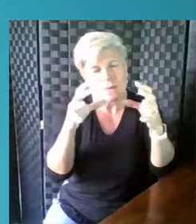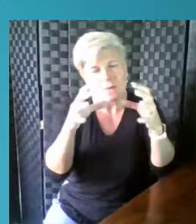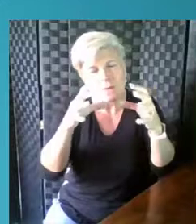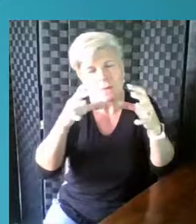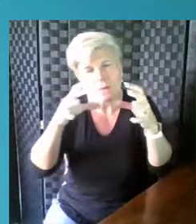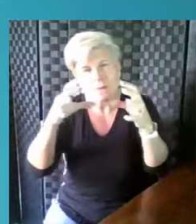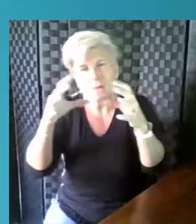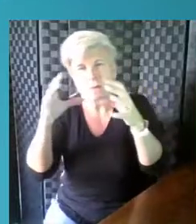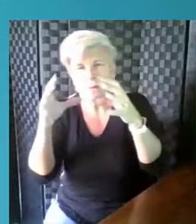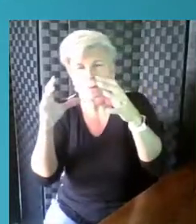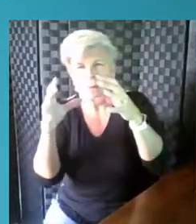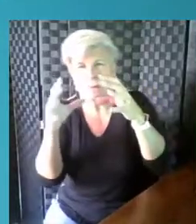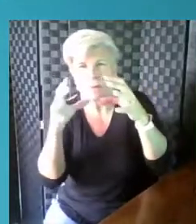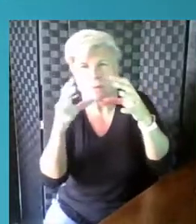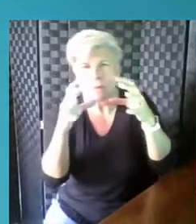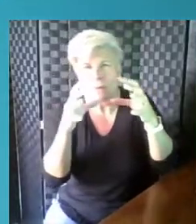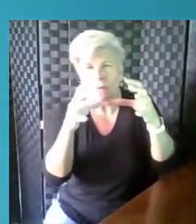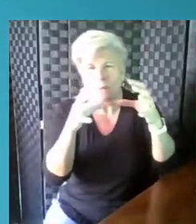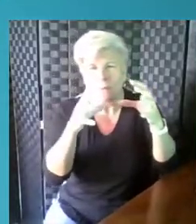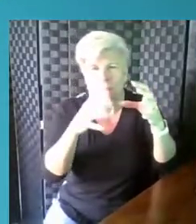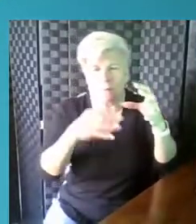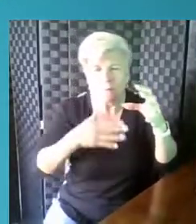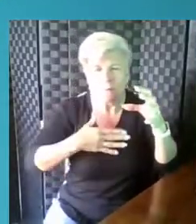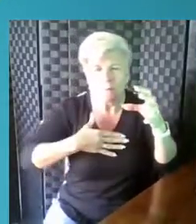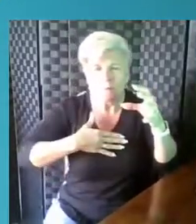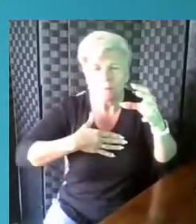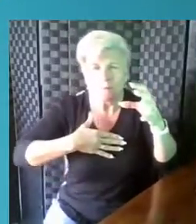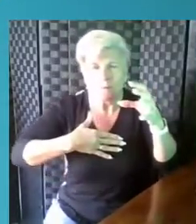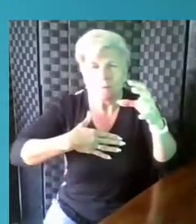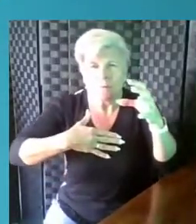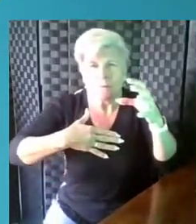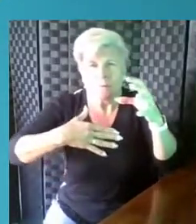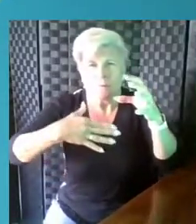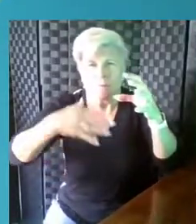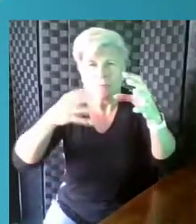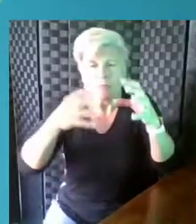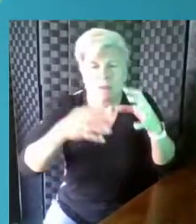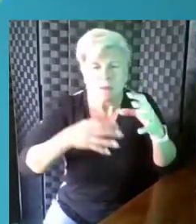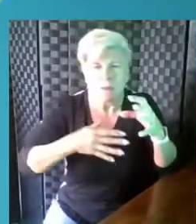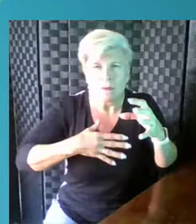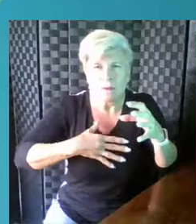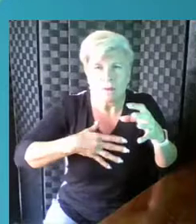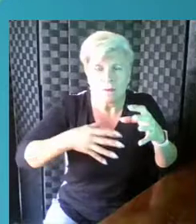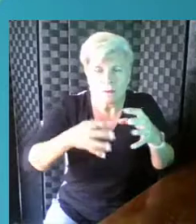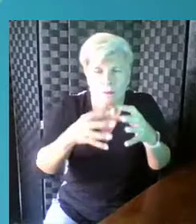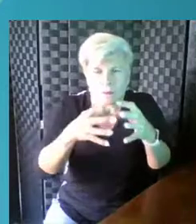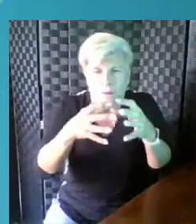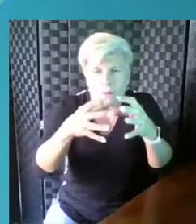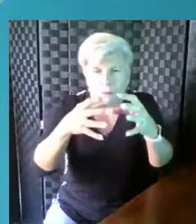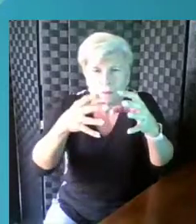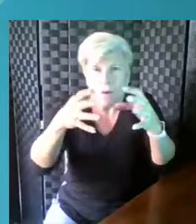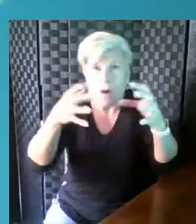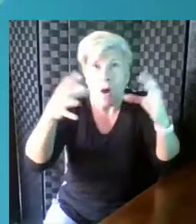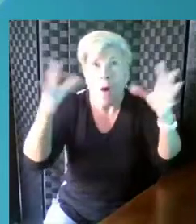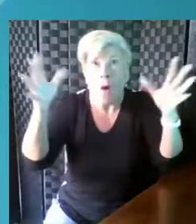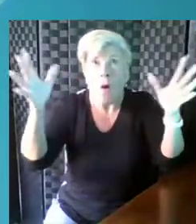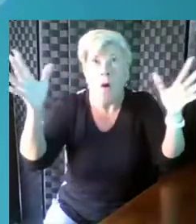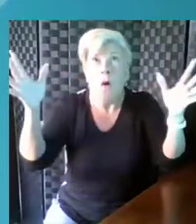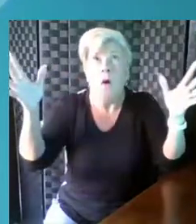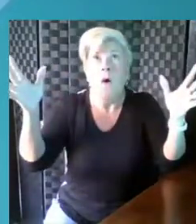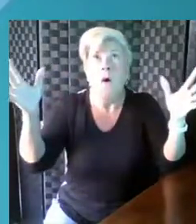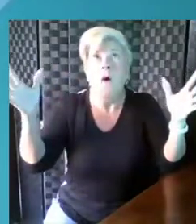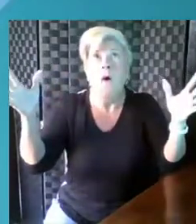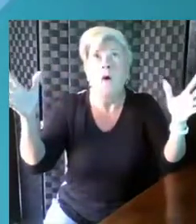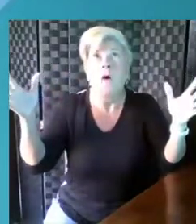Imagine that with your next out-breath, you can open your hands and release your balloon. Let it go.